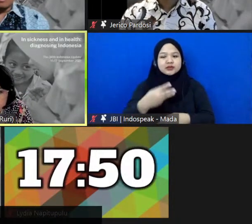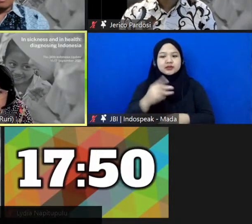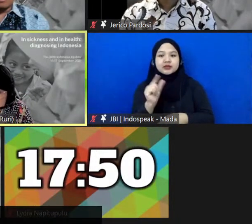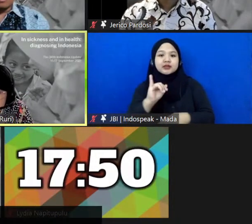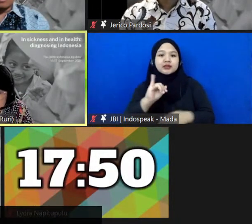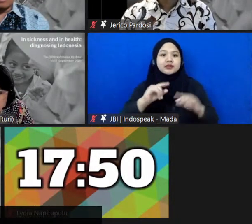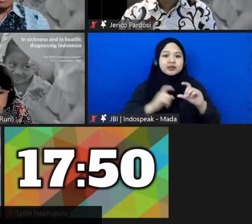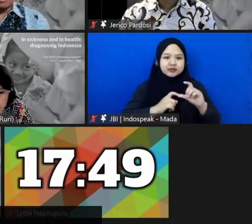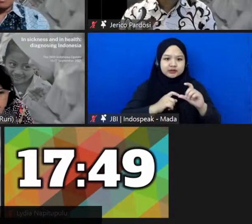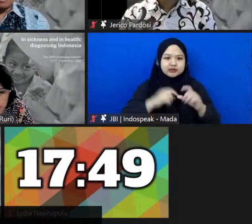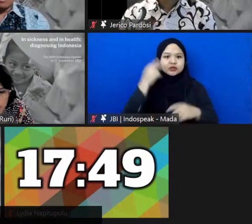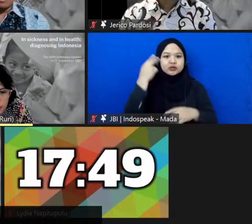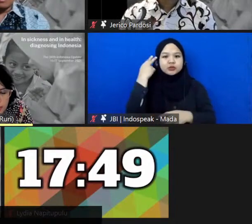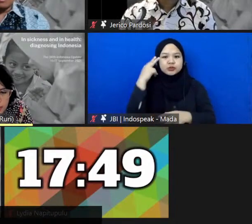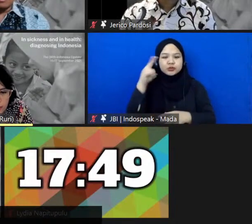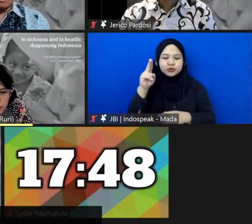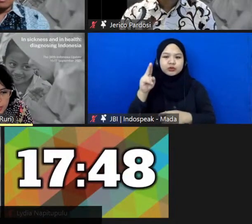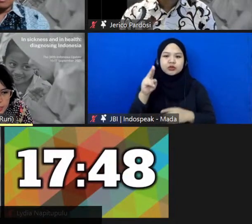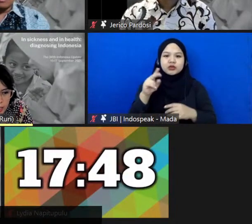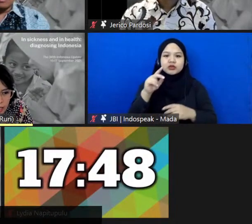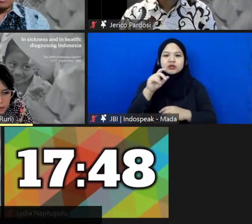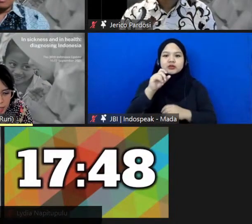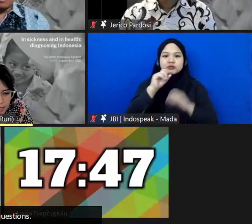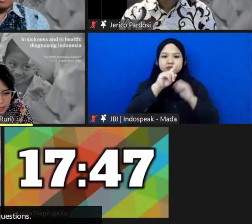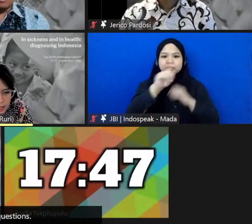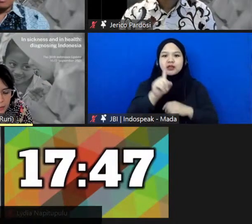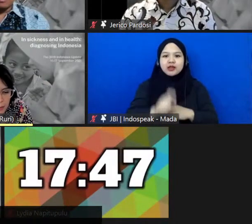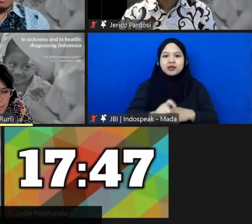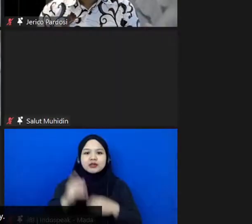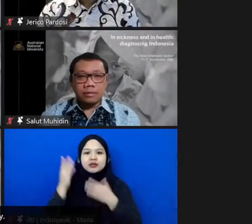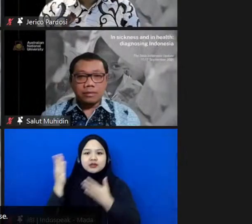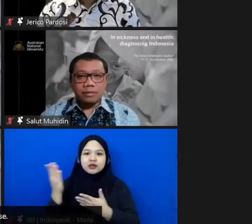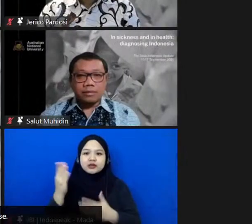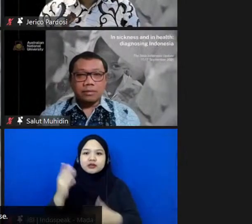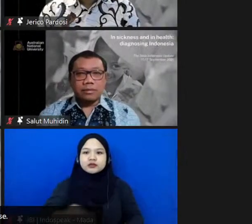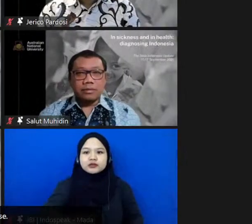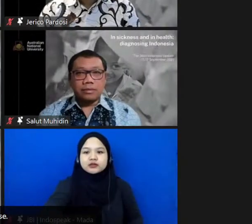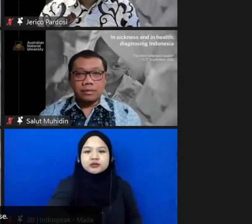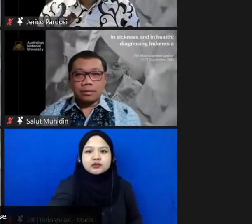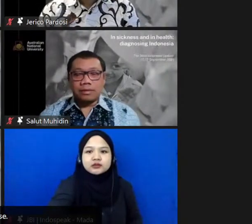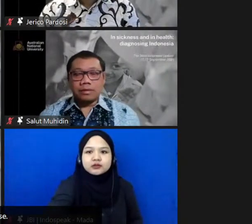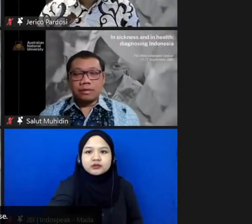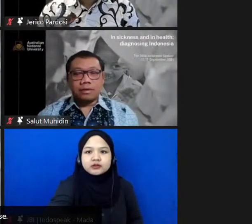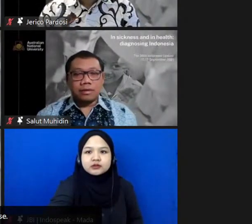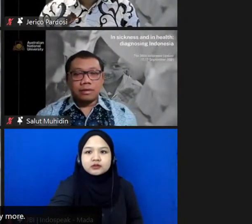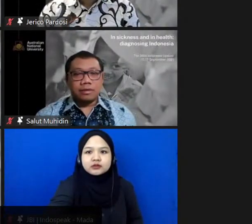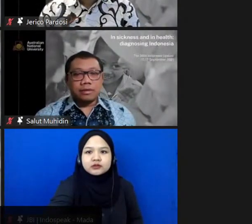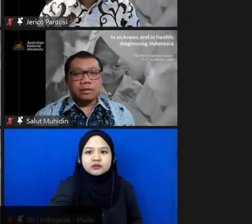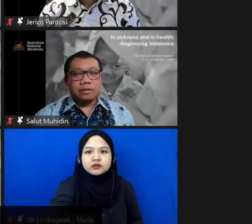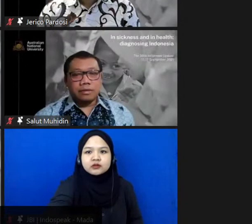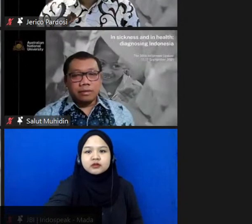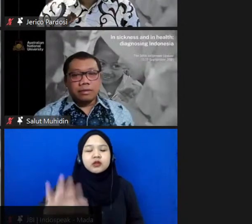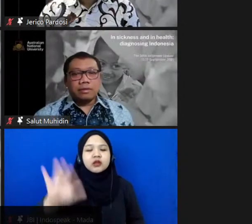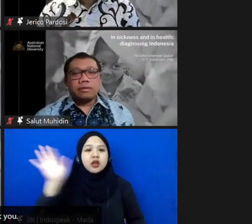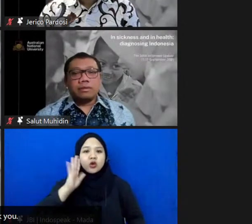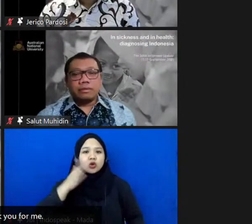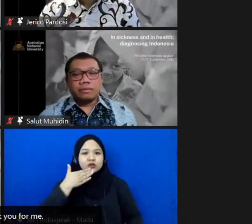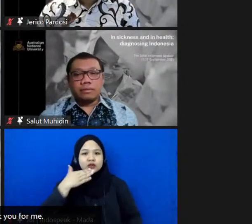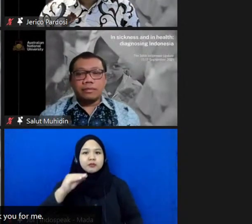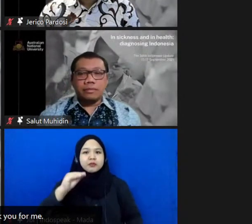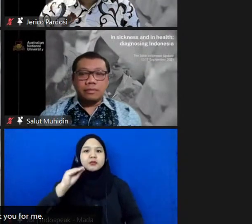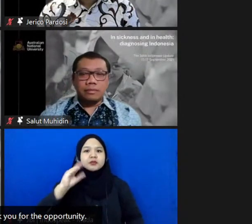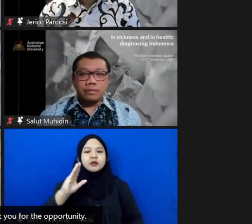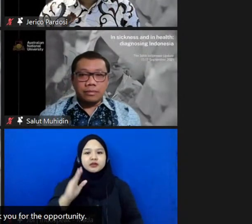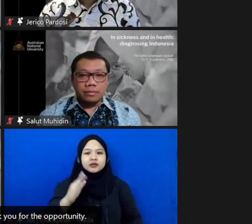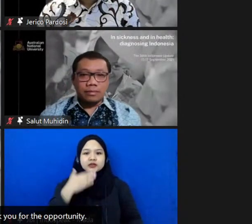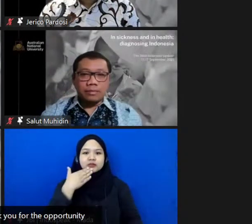to deliver a question. Silakan Mbak Ais. Good morning, Bu Ruri. Thank you for the opportunity.